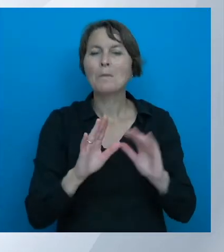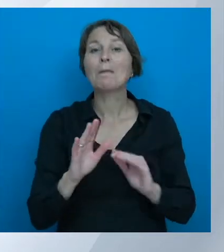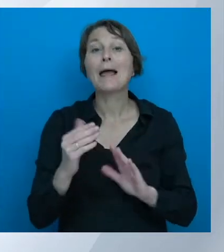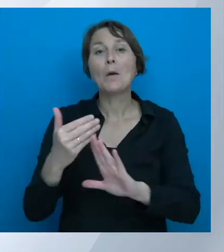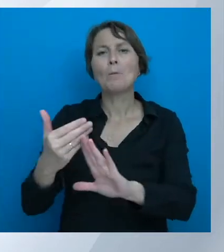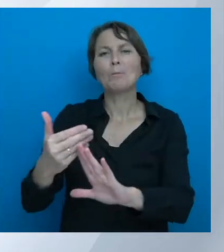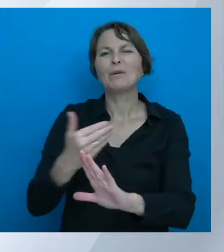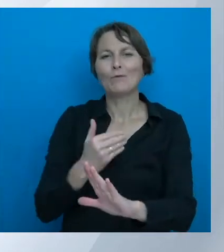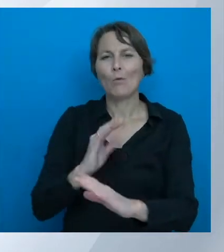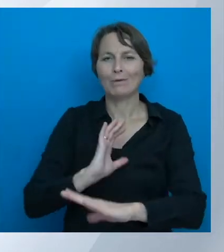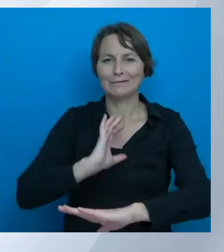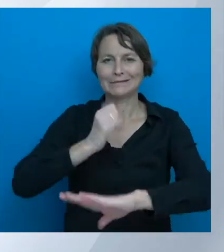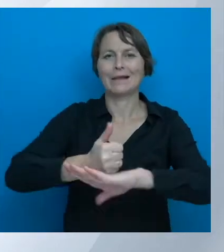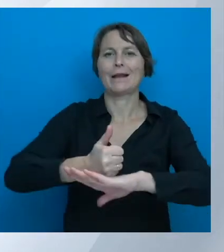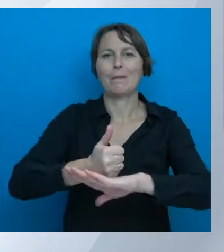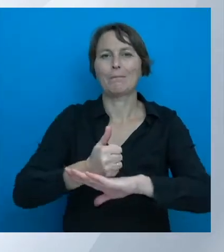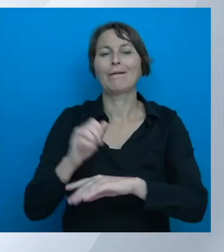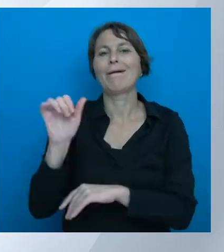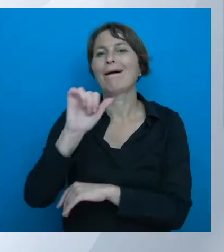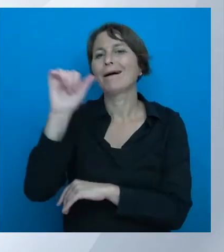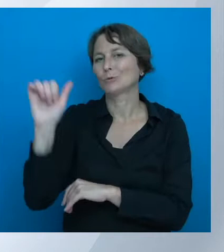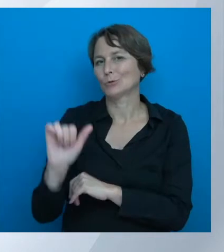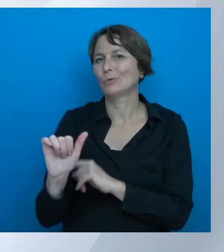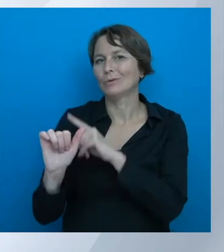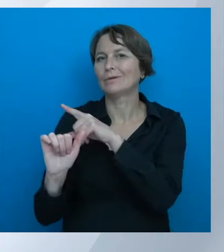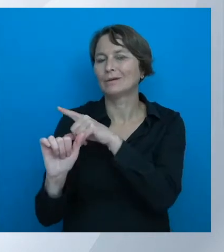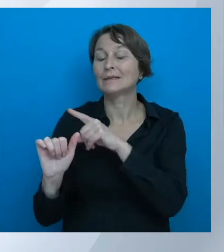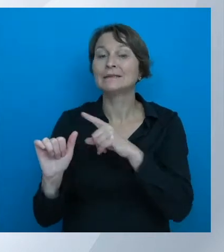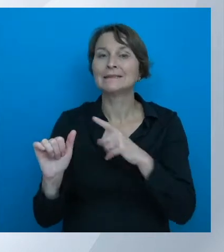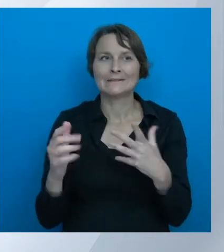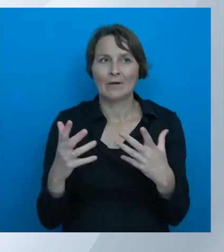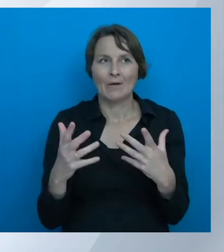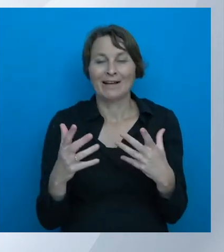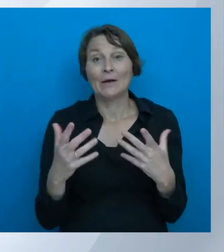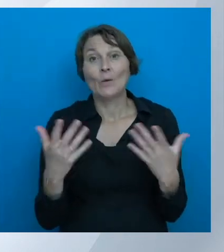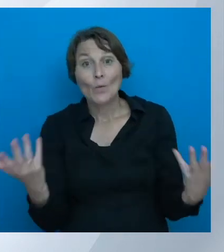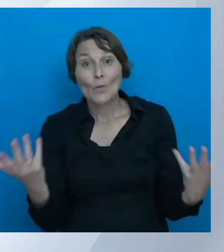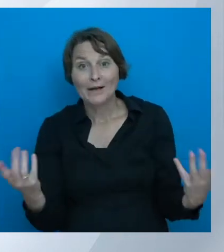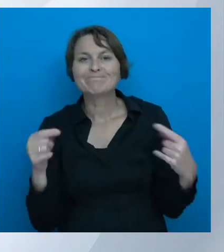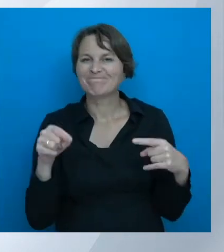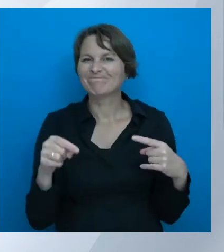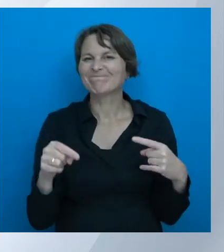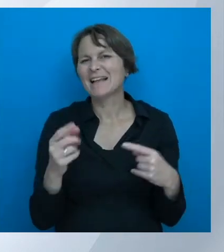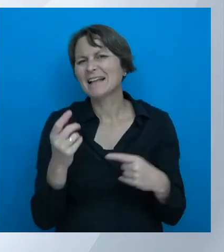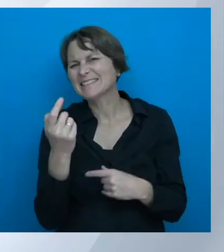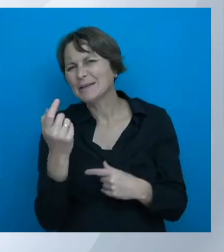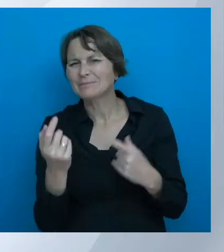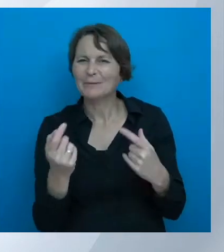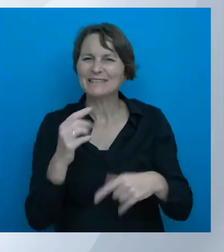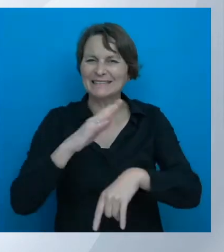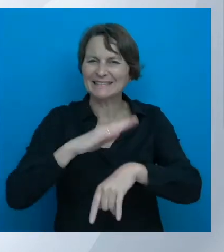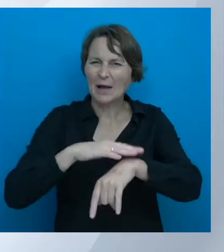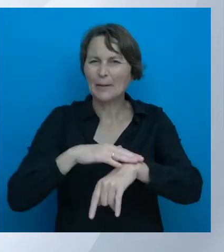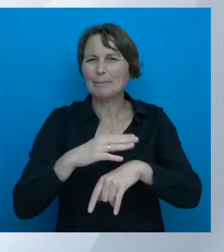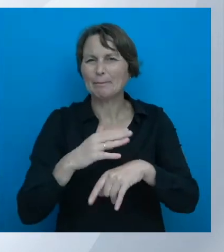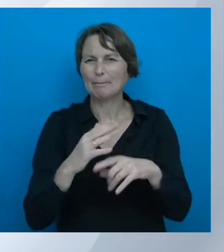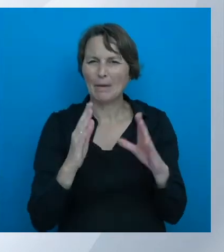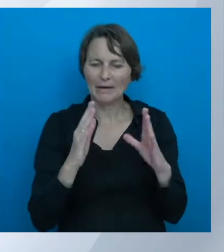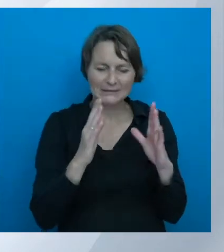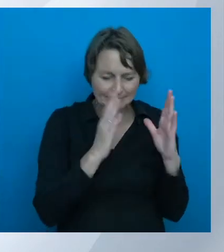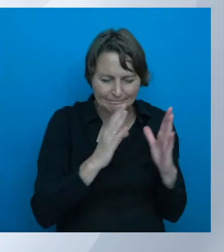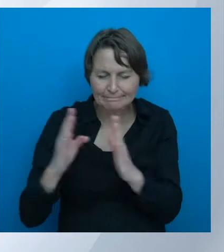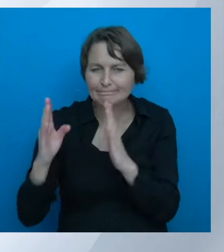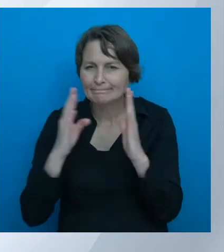doing this because making resources in Azure can sometimes take a little bit of time, and I think it's better for you to see something